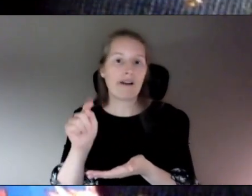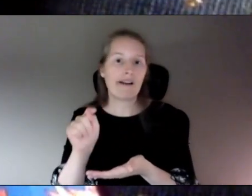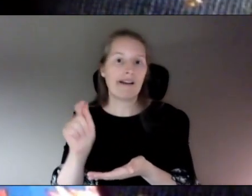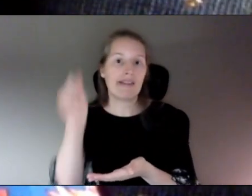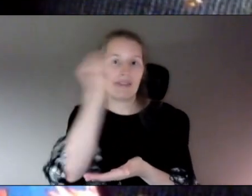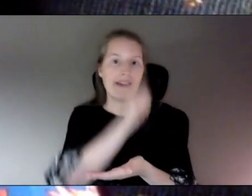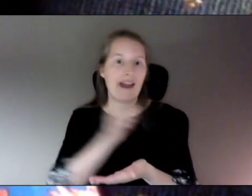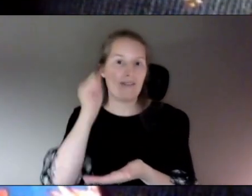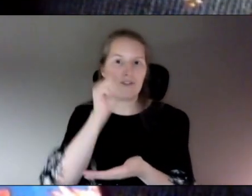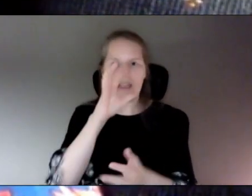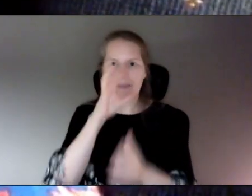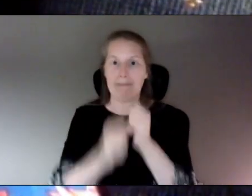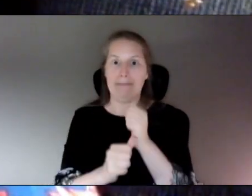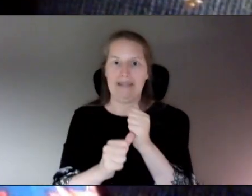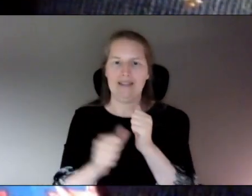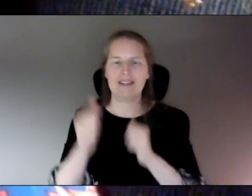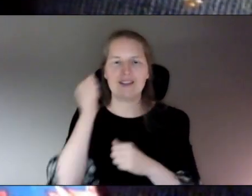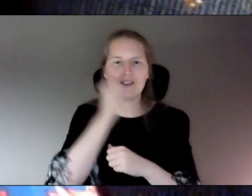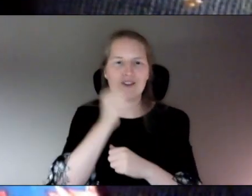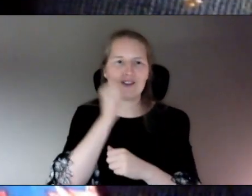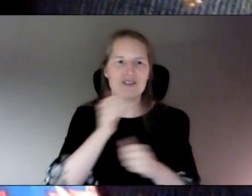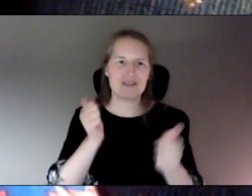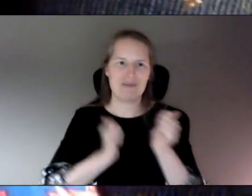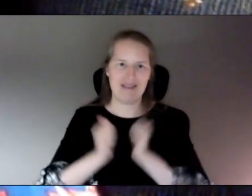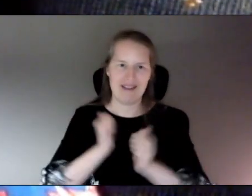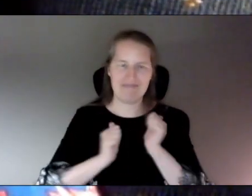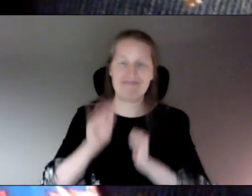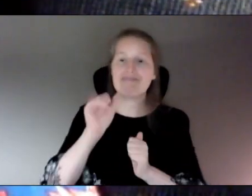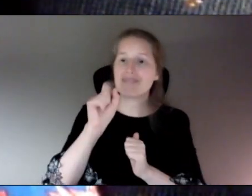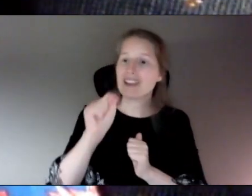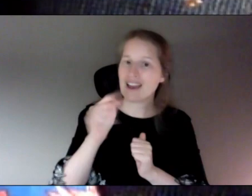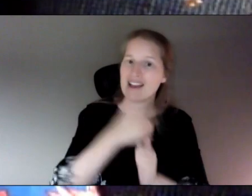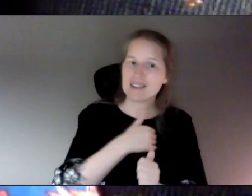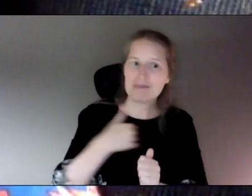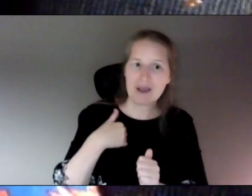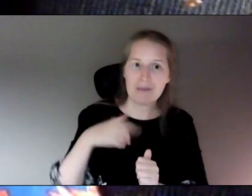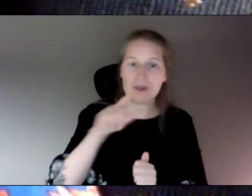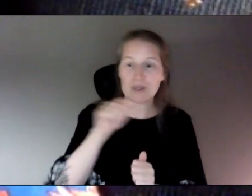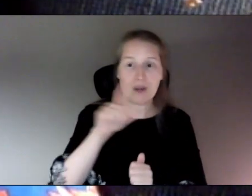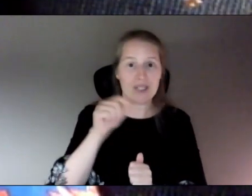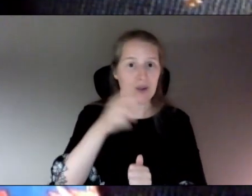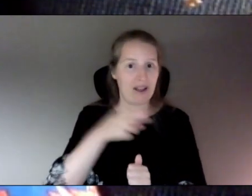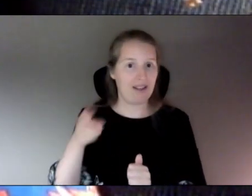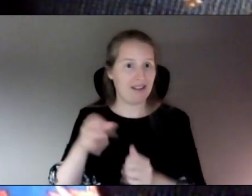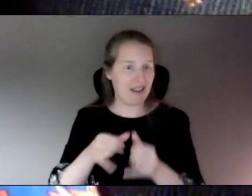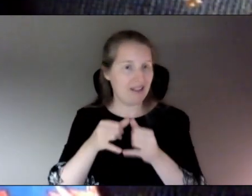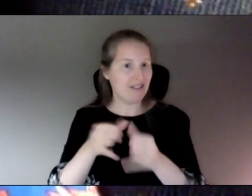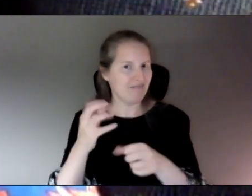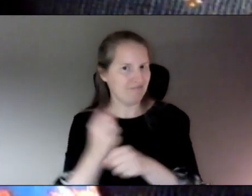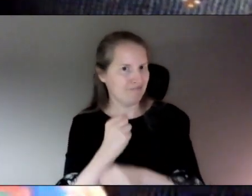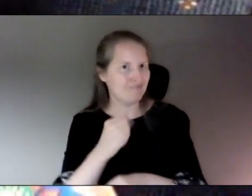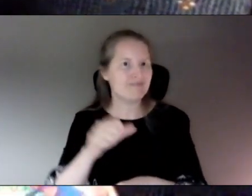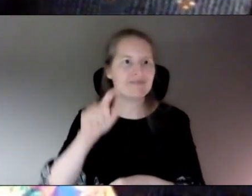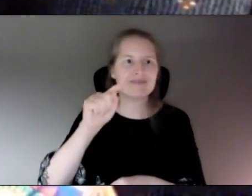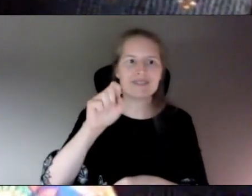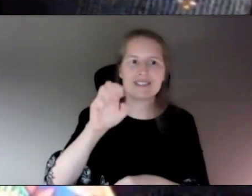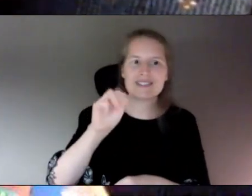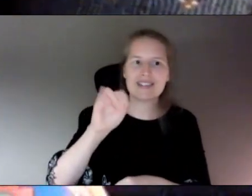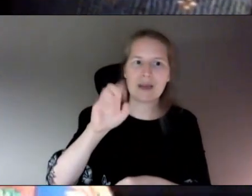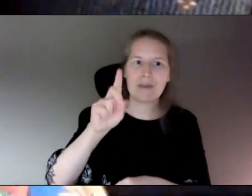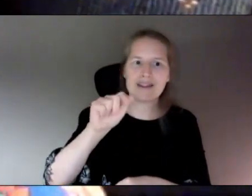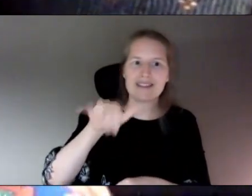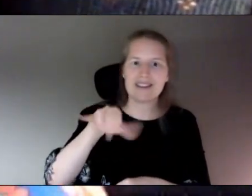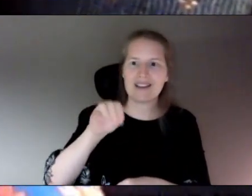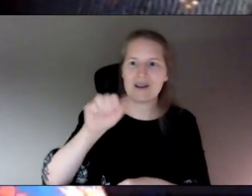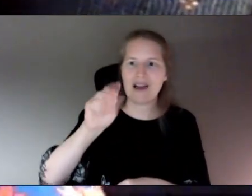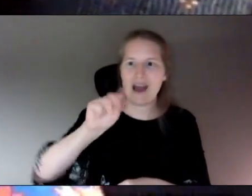Girls play, cast member and 2020 Helen Hayes Award recipient Temadayo Ame